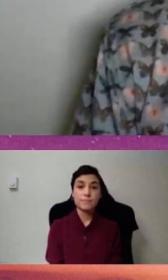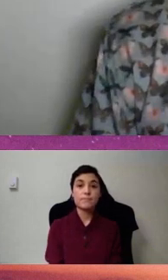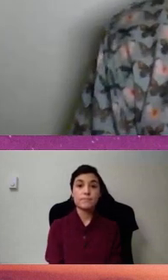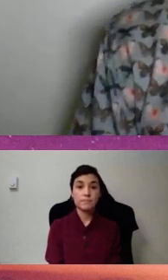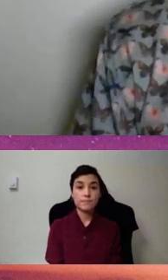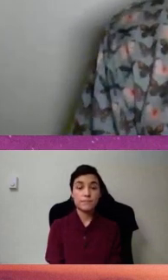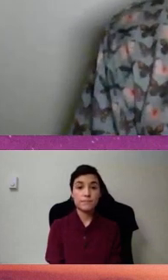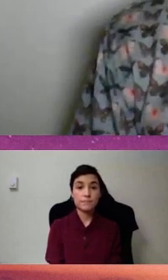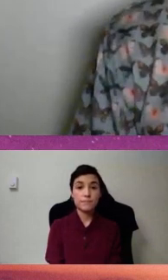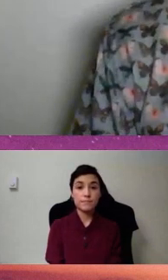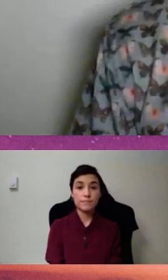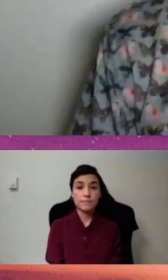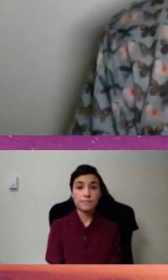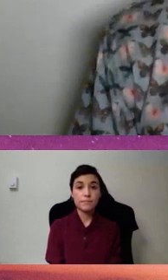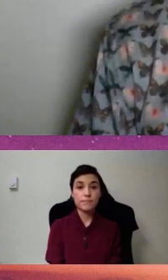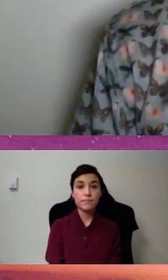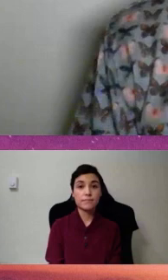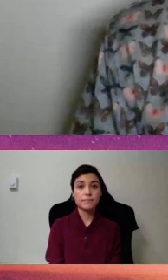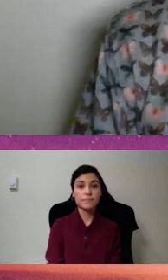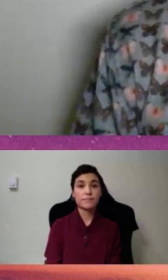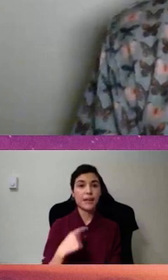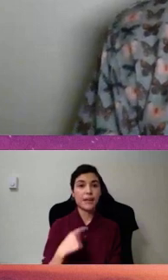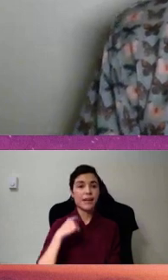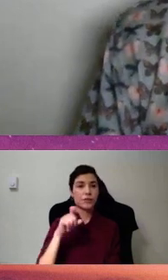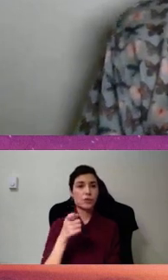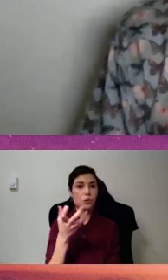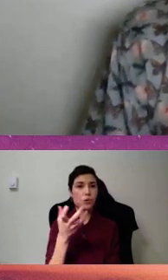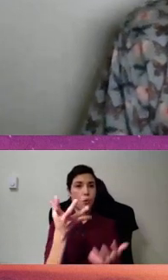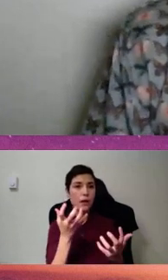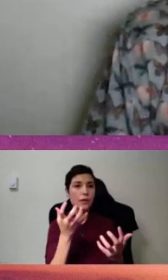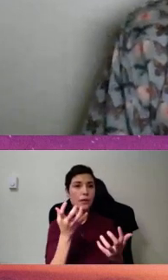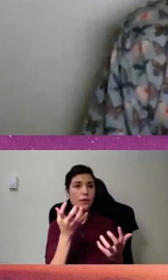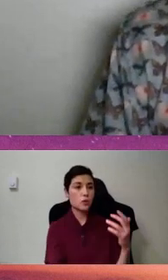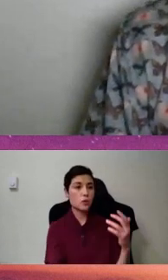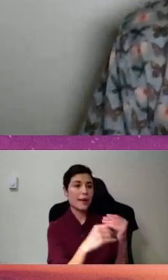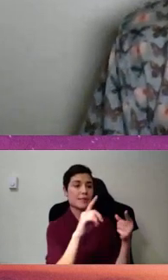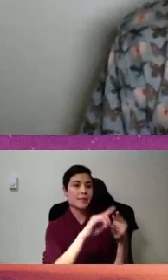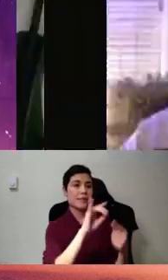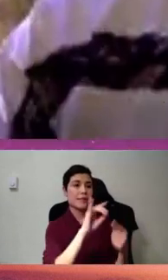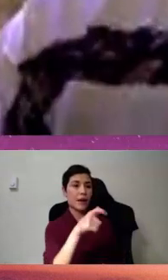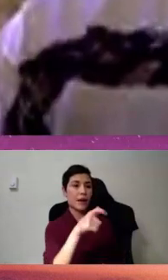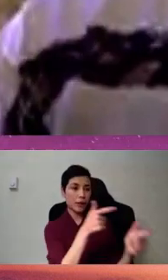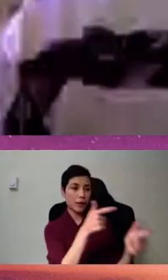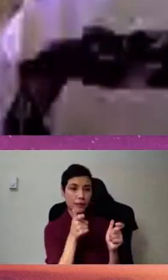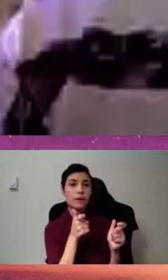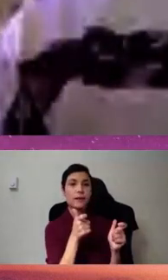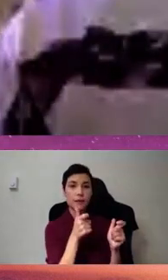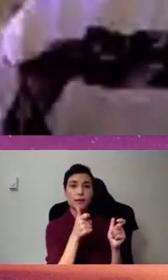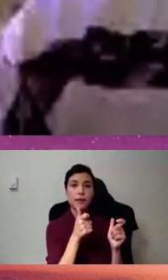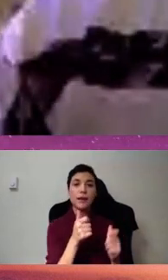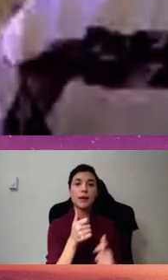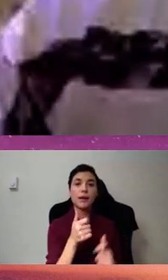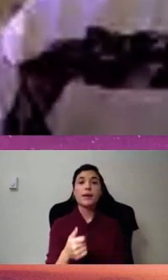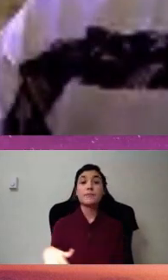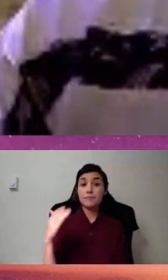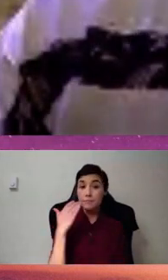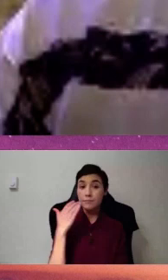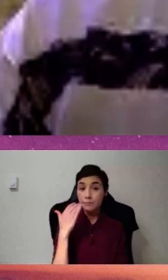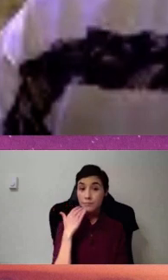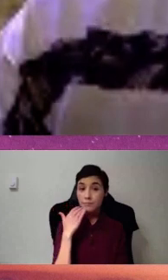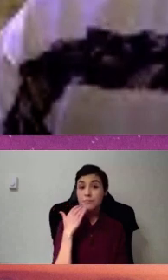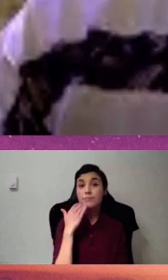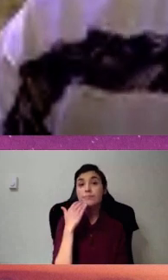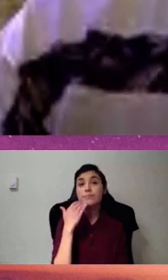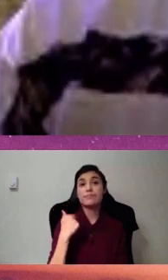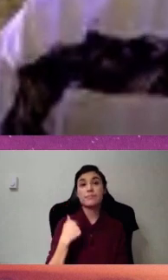I just wanted to hop really quick and just add a bit to what I said. Thanks to Ara, I'm really, realizing